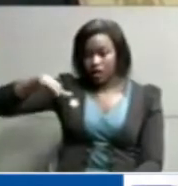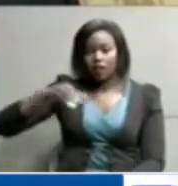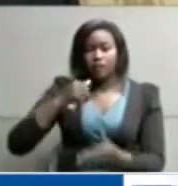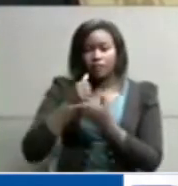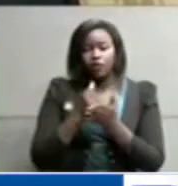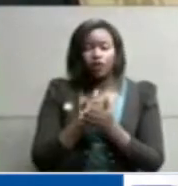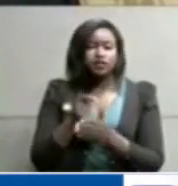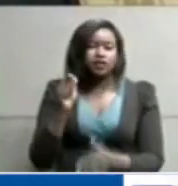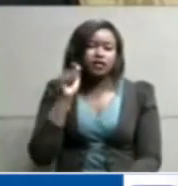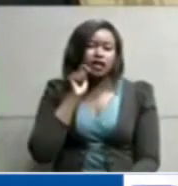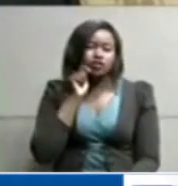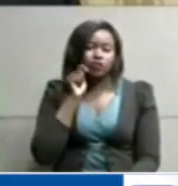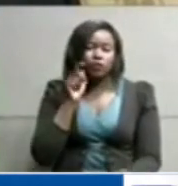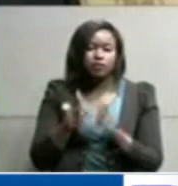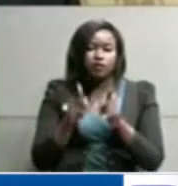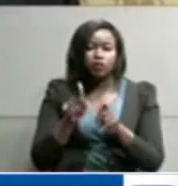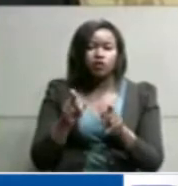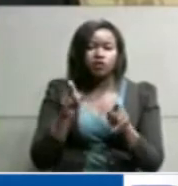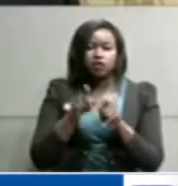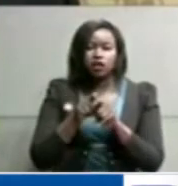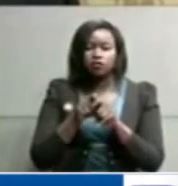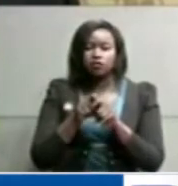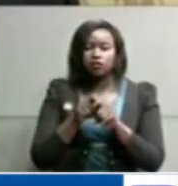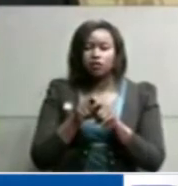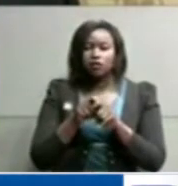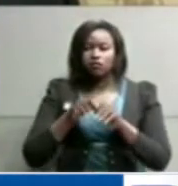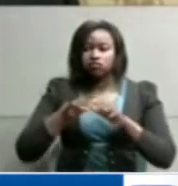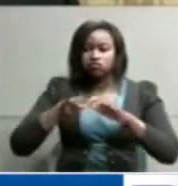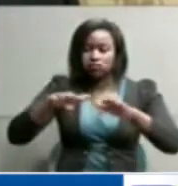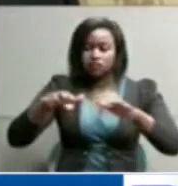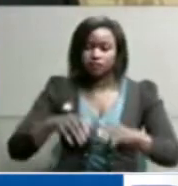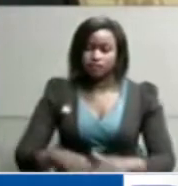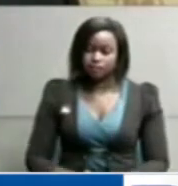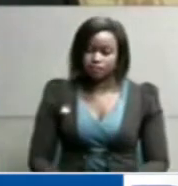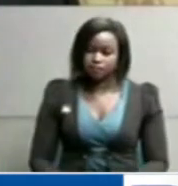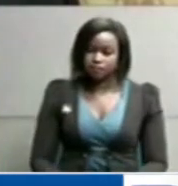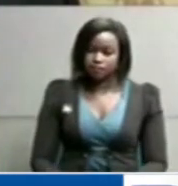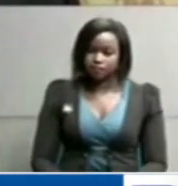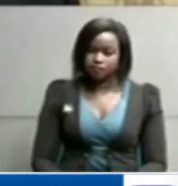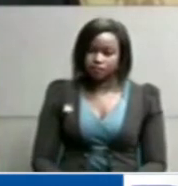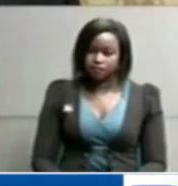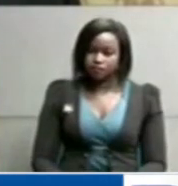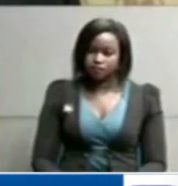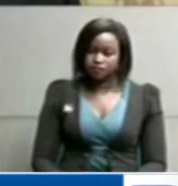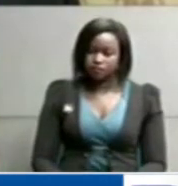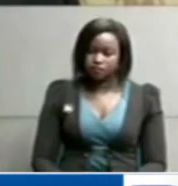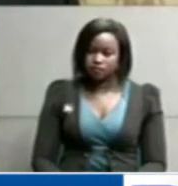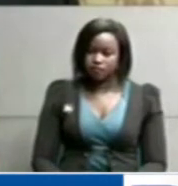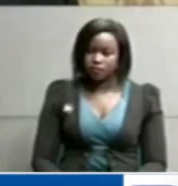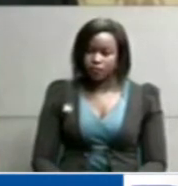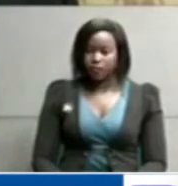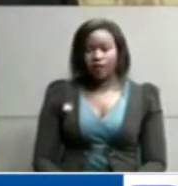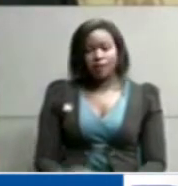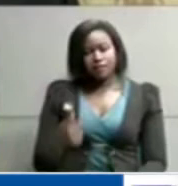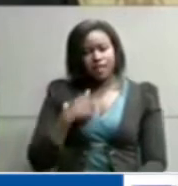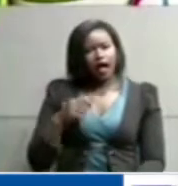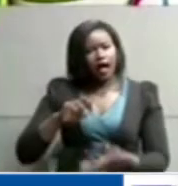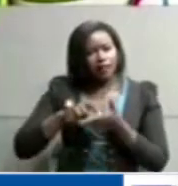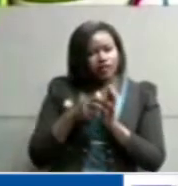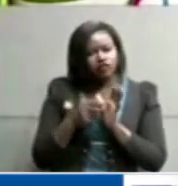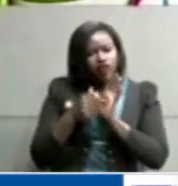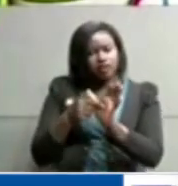Devatesos penetrated No, I mean the Bateso in their homeland, not where they invaded, but